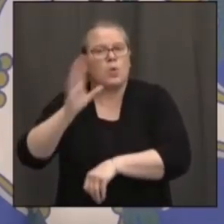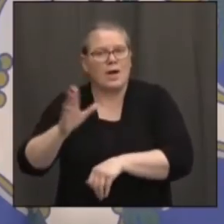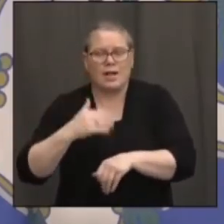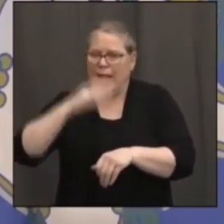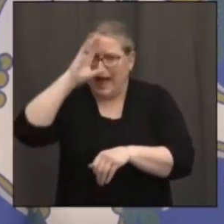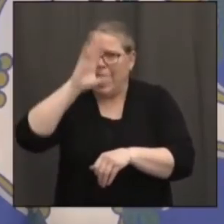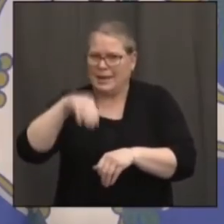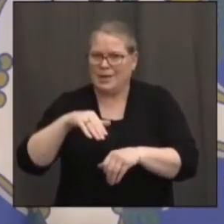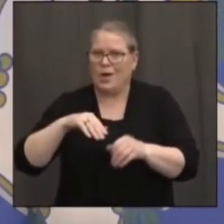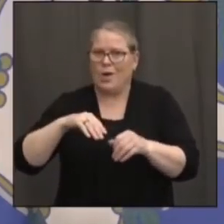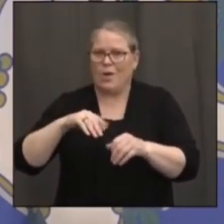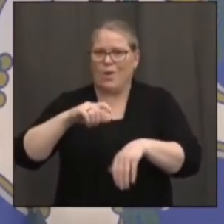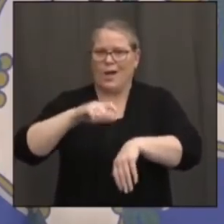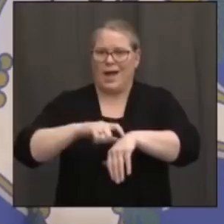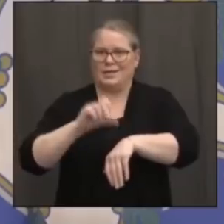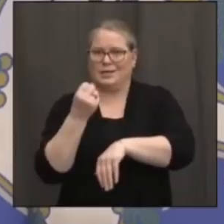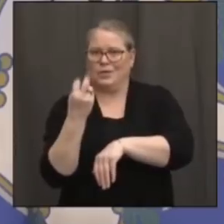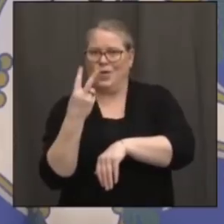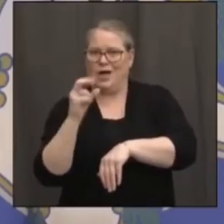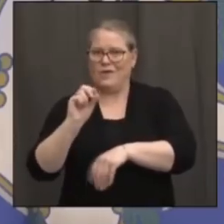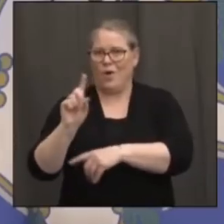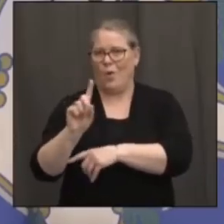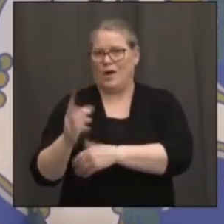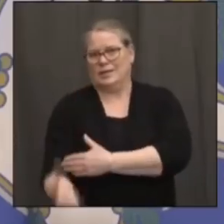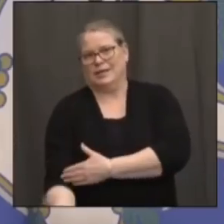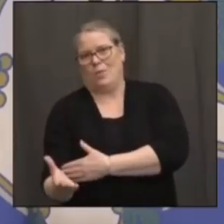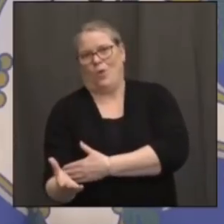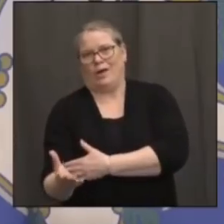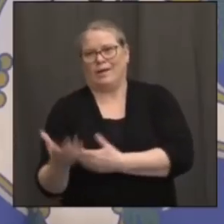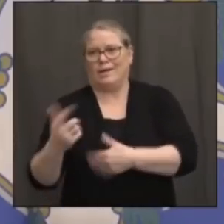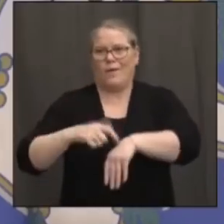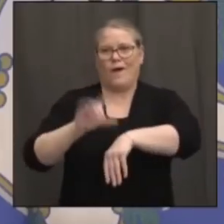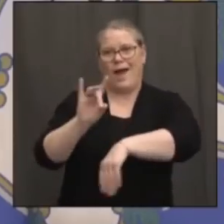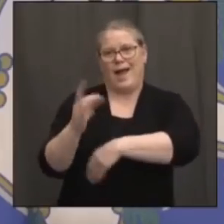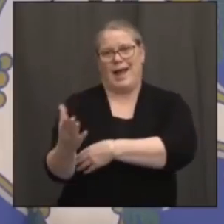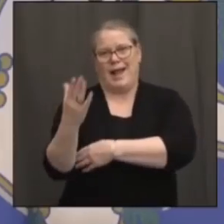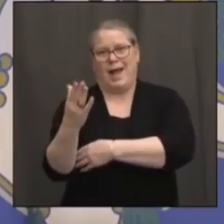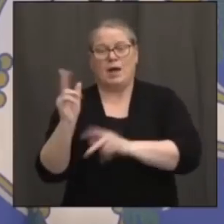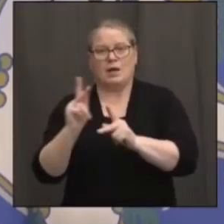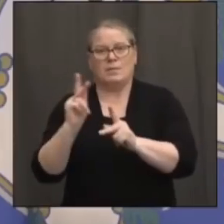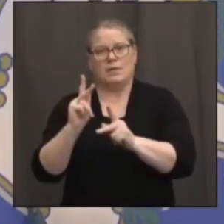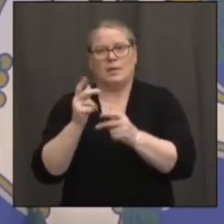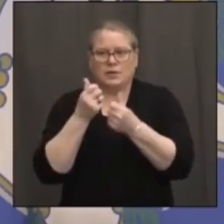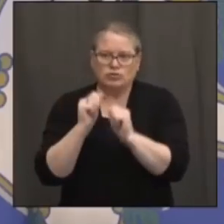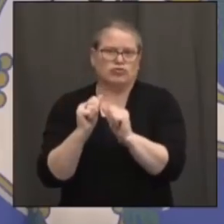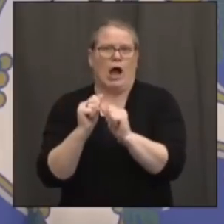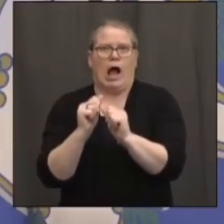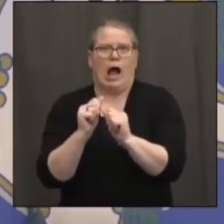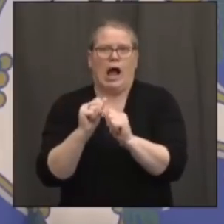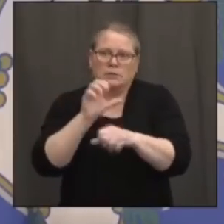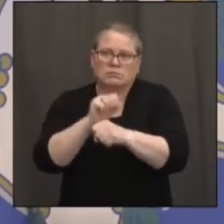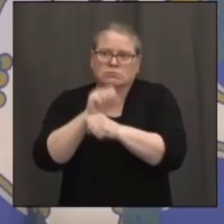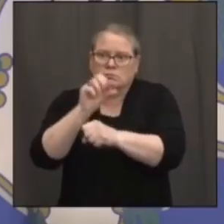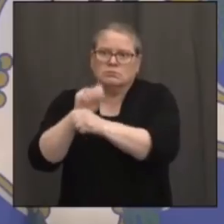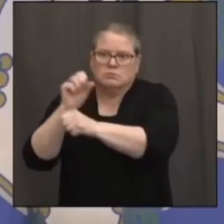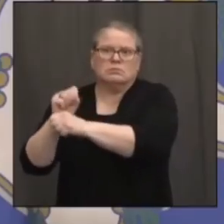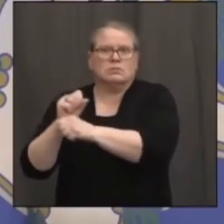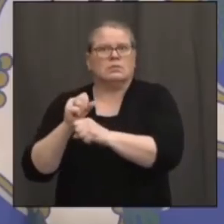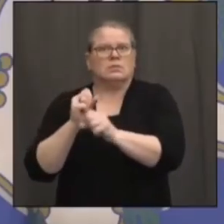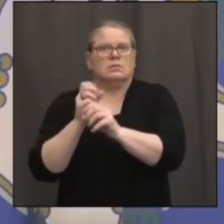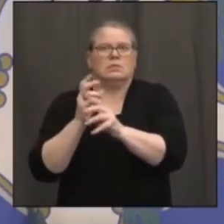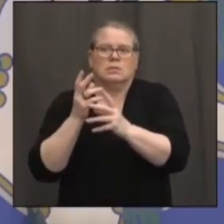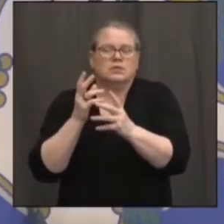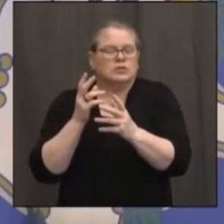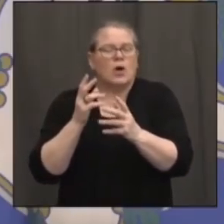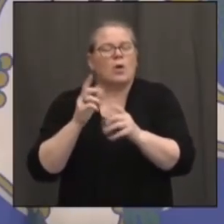through at 12:01 this morning or 8 a.m. this morning. But we've got tens of thousands of people who have made their